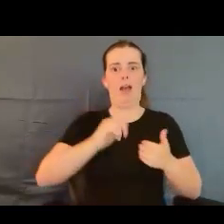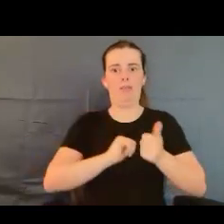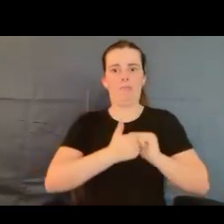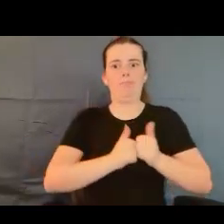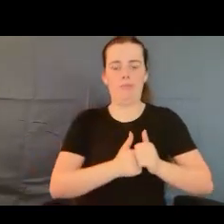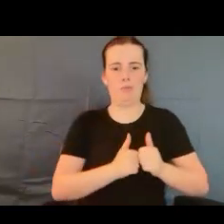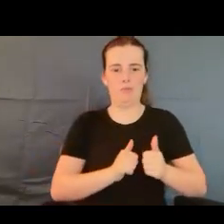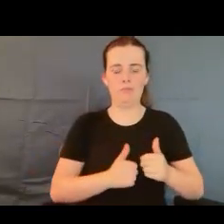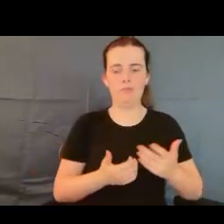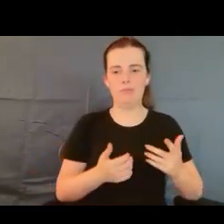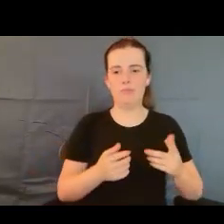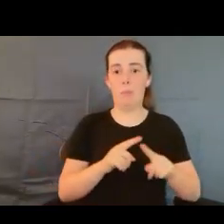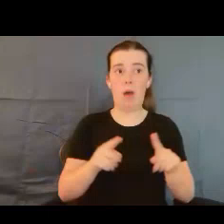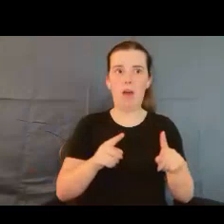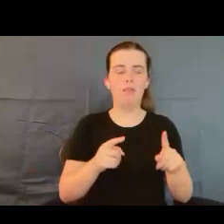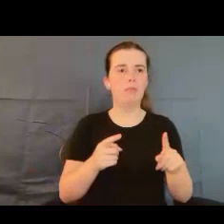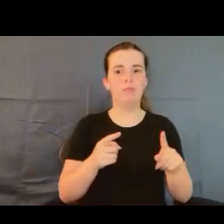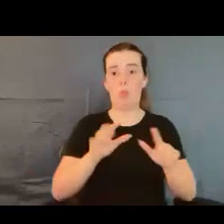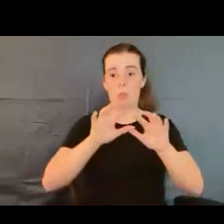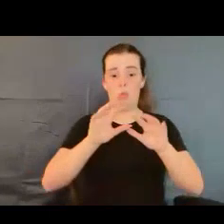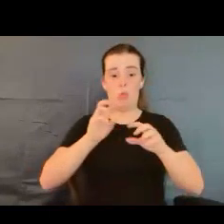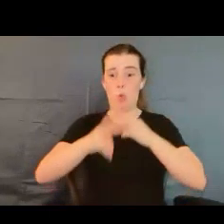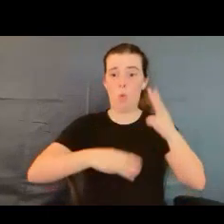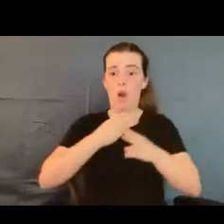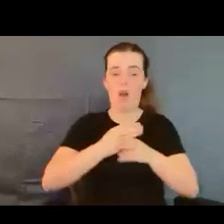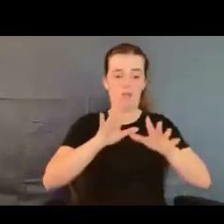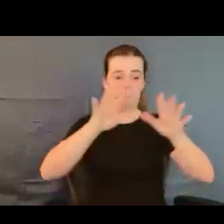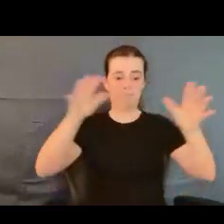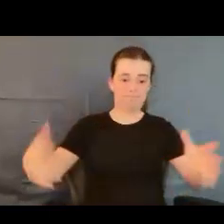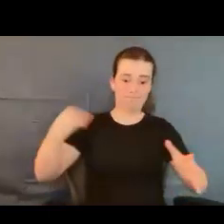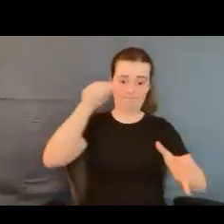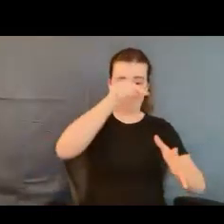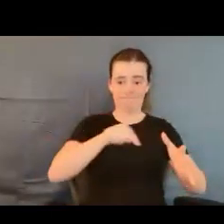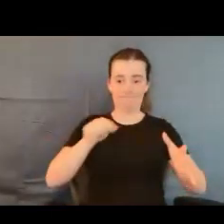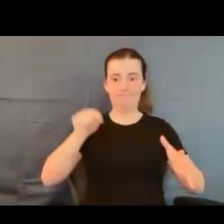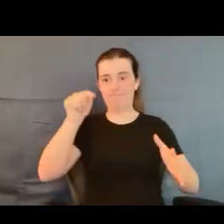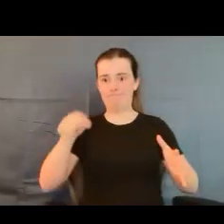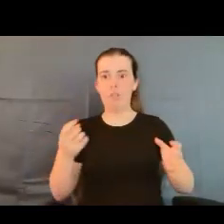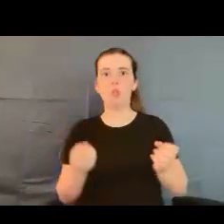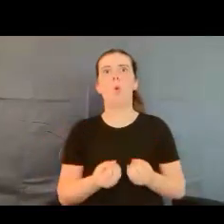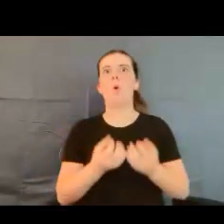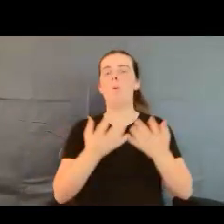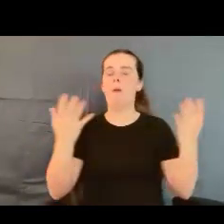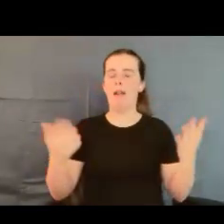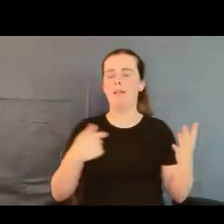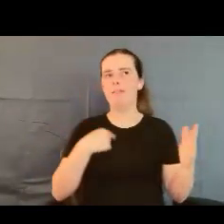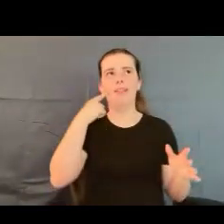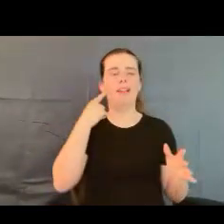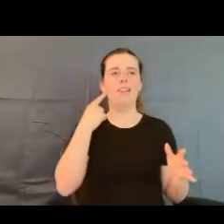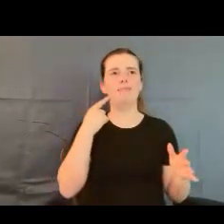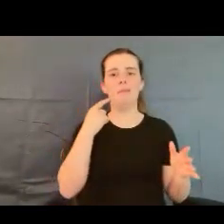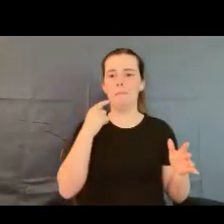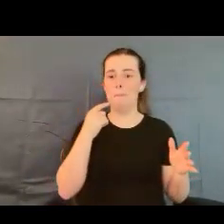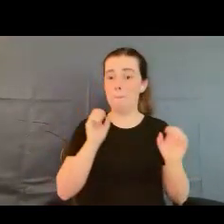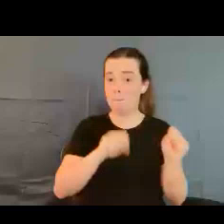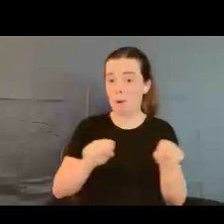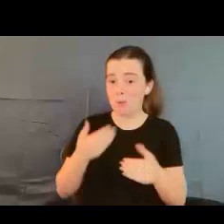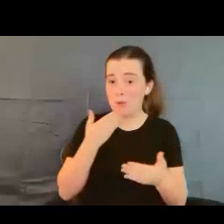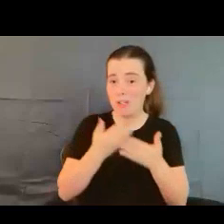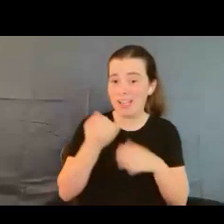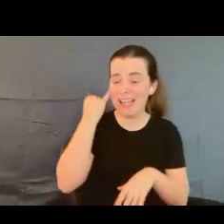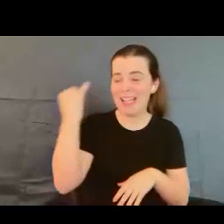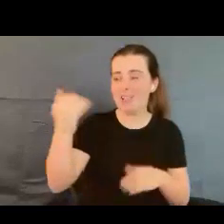I think there's so many now around the world that maybe it's a good opportunity to go race a destination and make it a travel vacation, and then where you